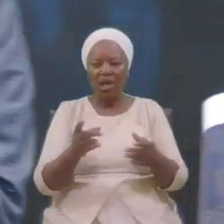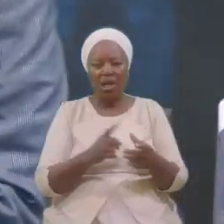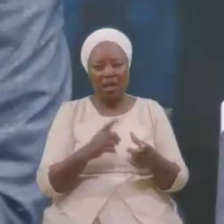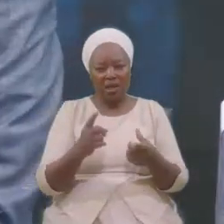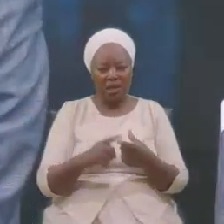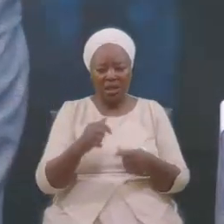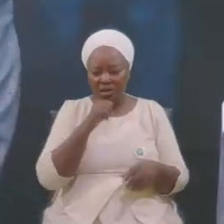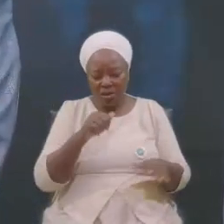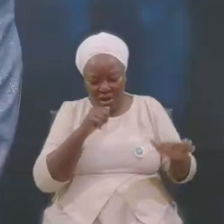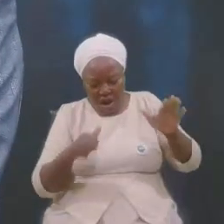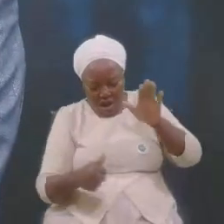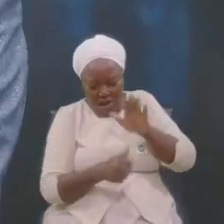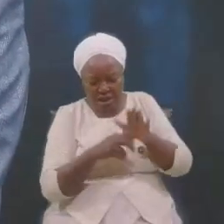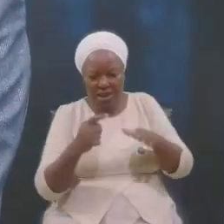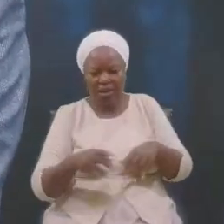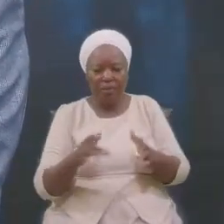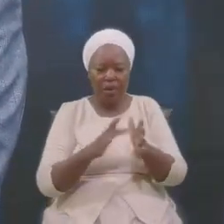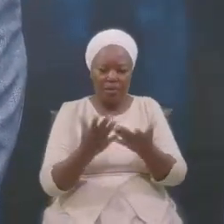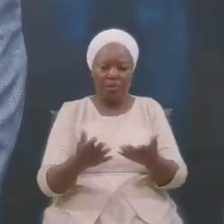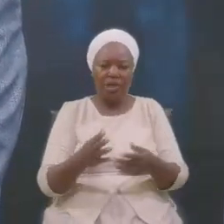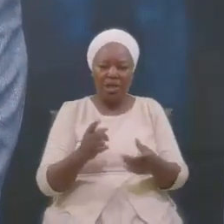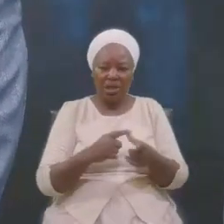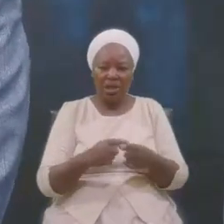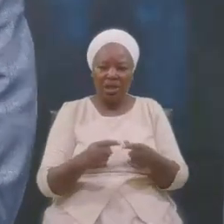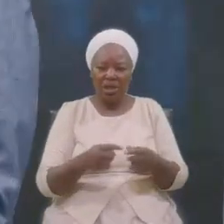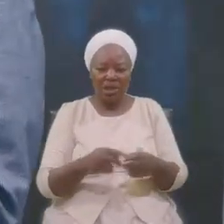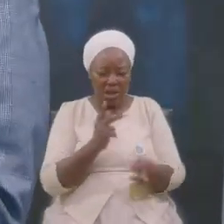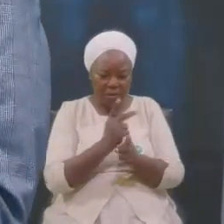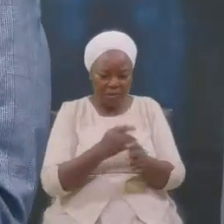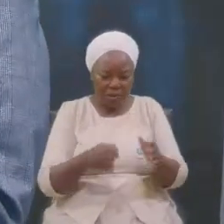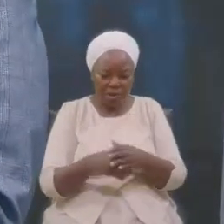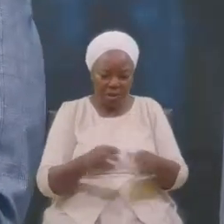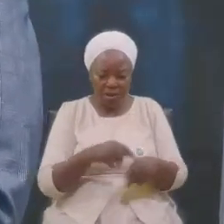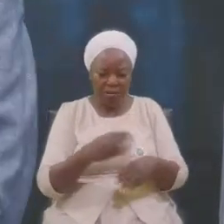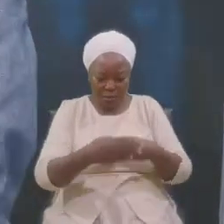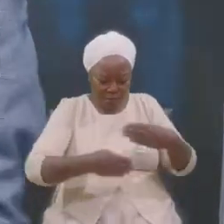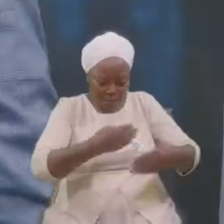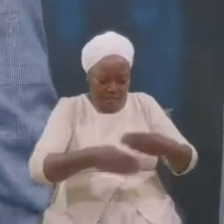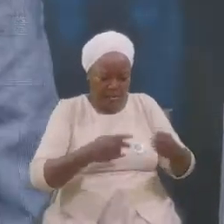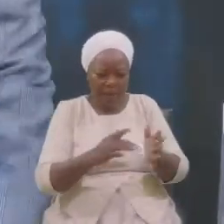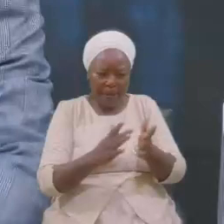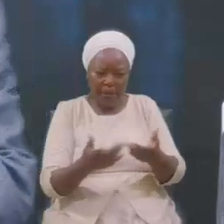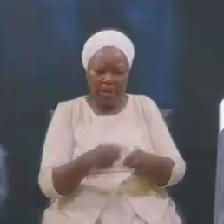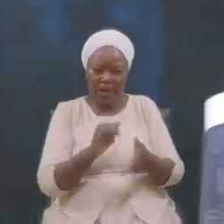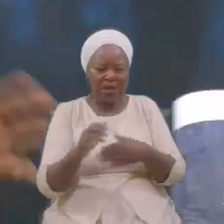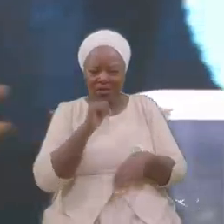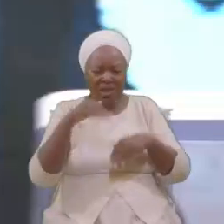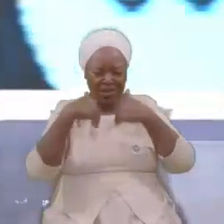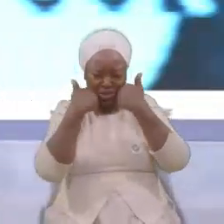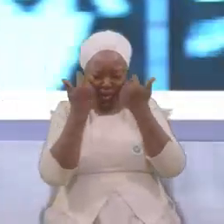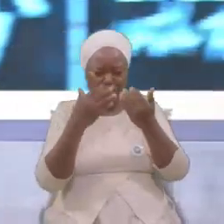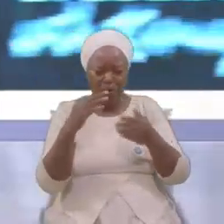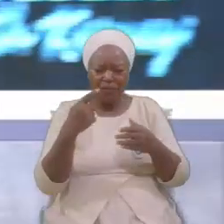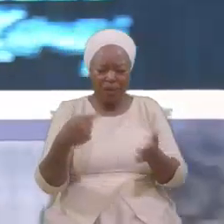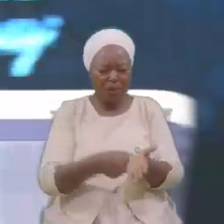the Bible, behind newspaper. They're not ashamed. I'm not ashamed of the gospel